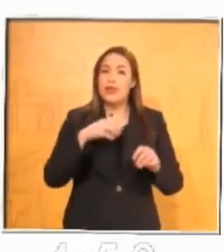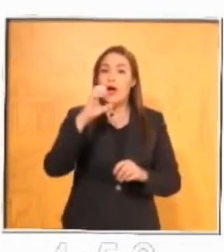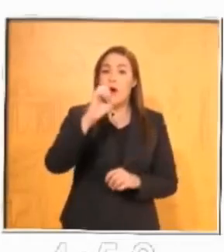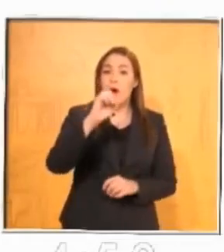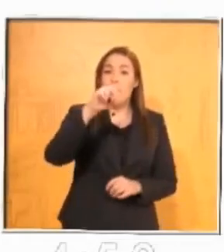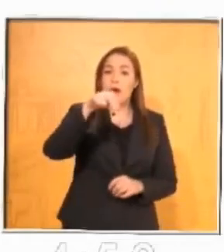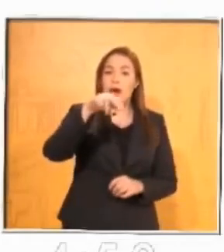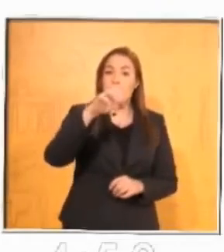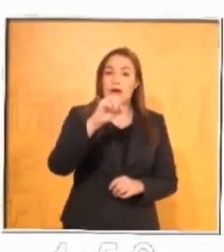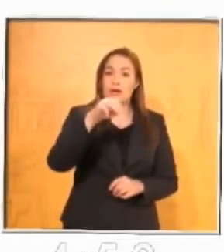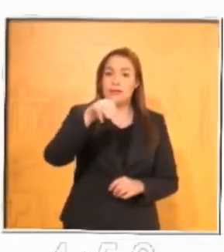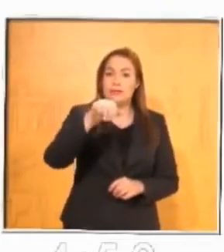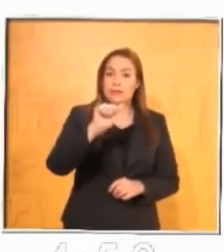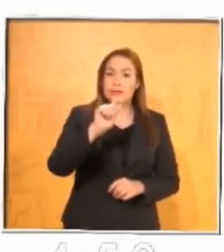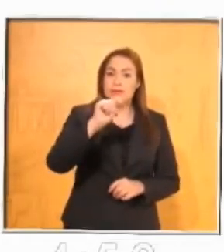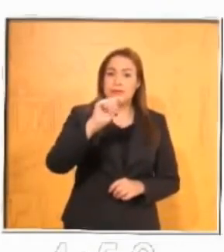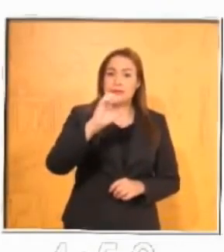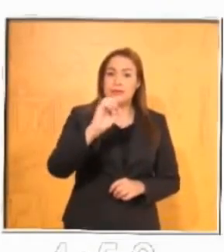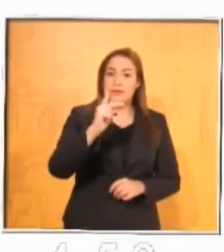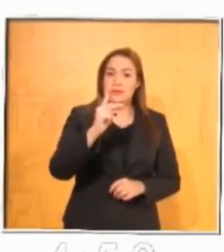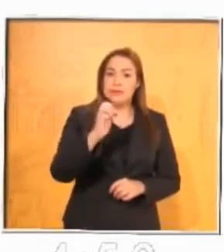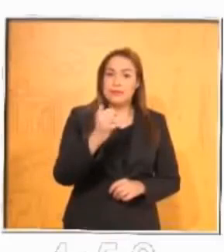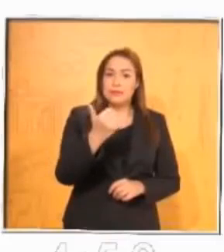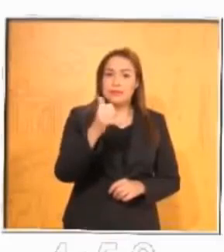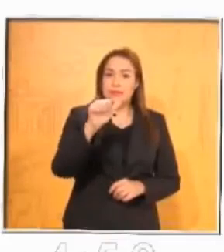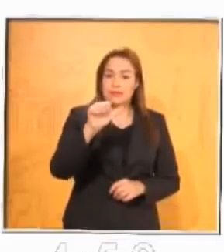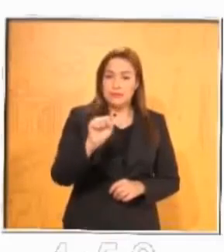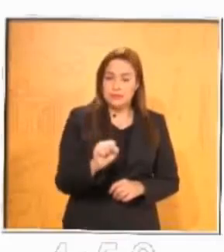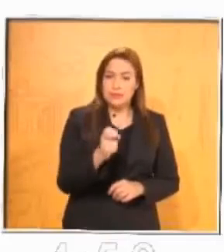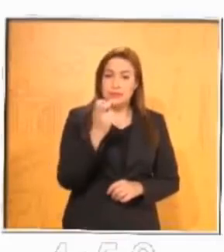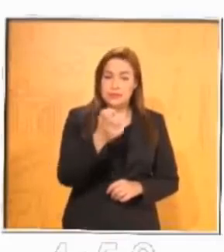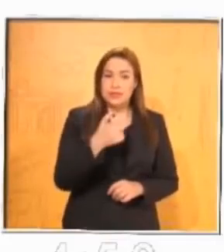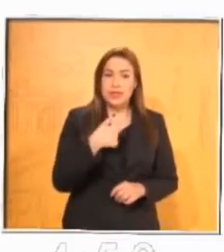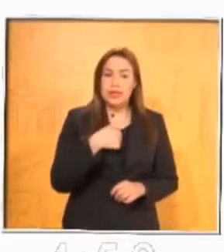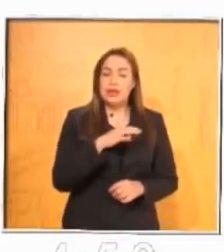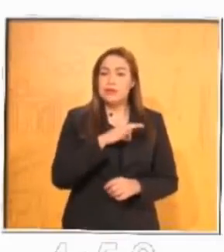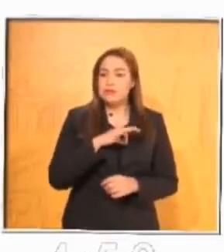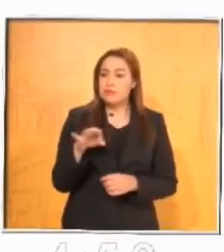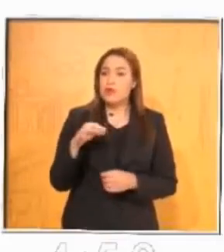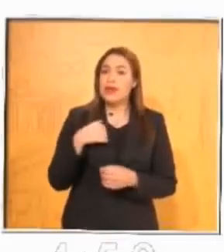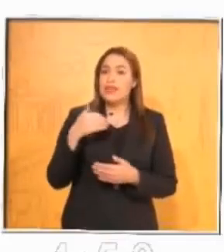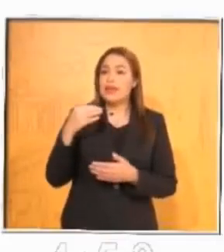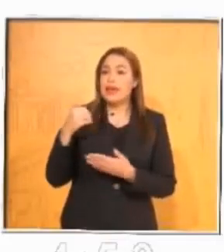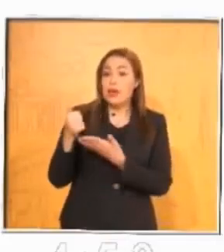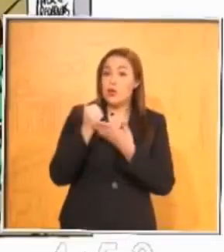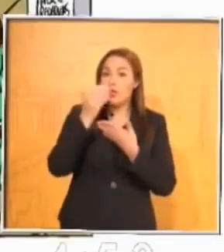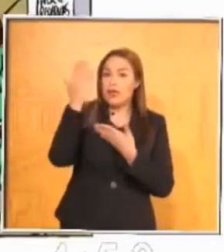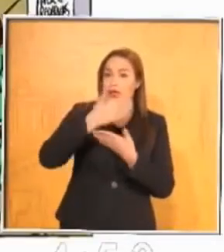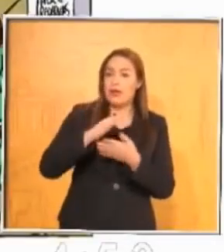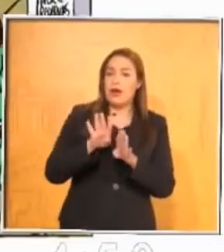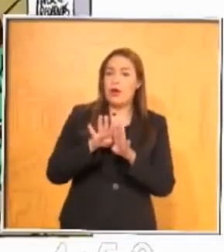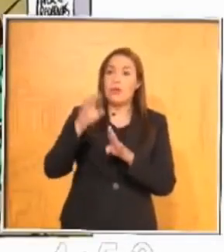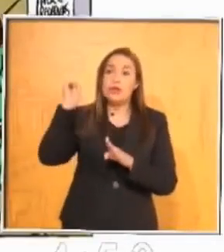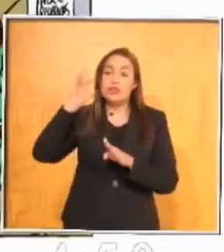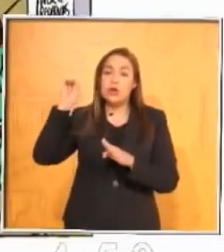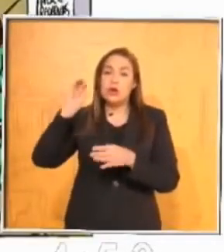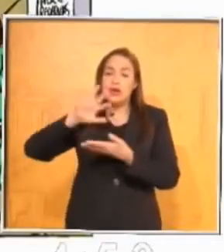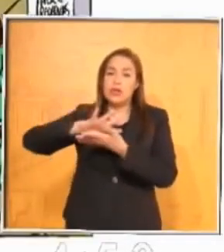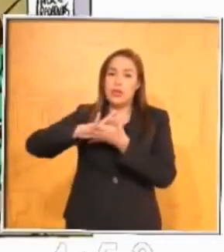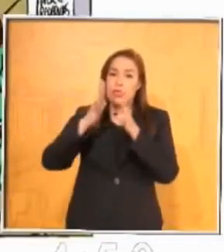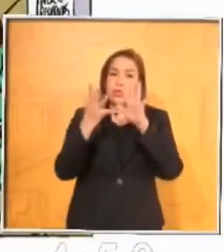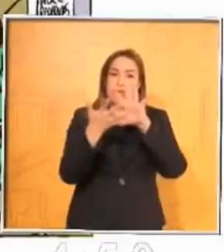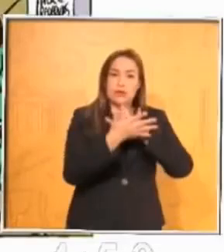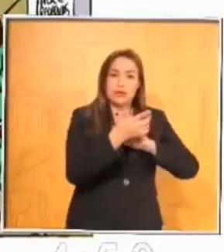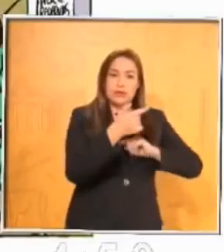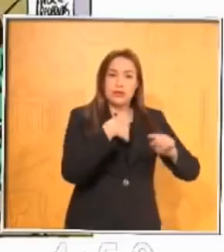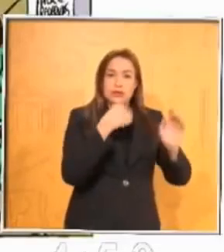them in very large letters, attractive letters with a lot of color, and the most part of the